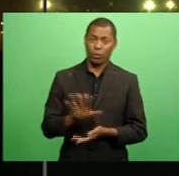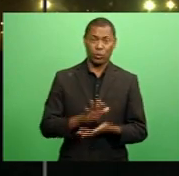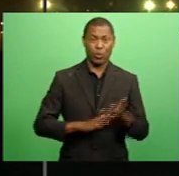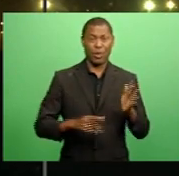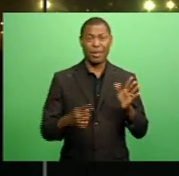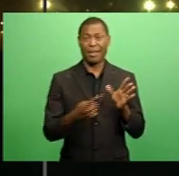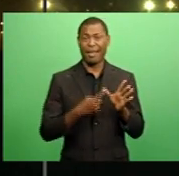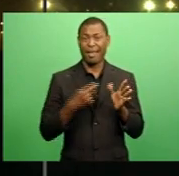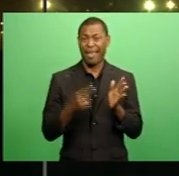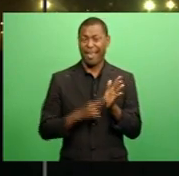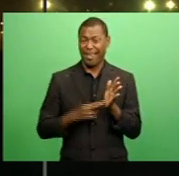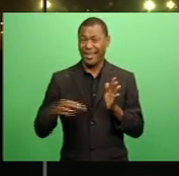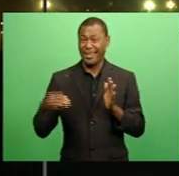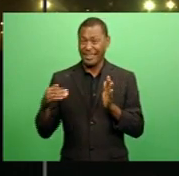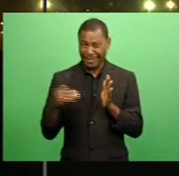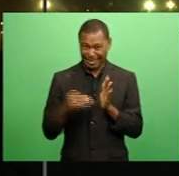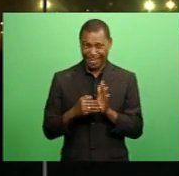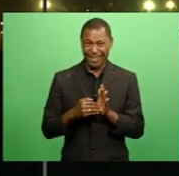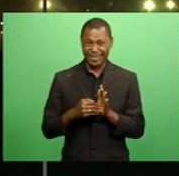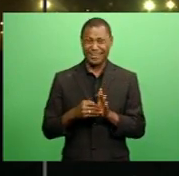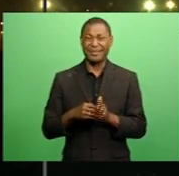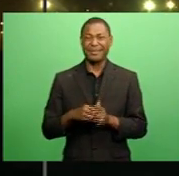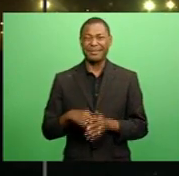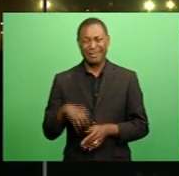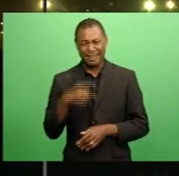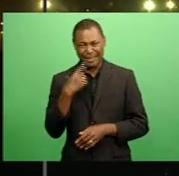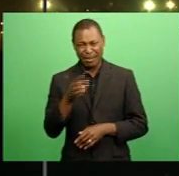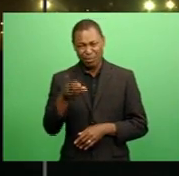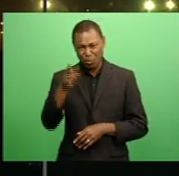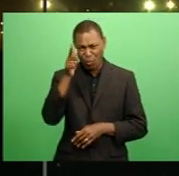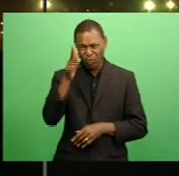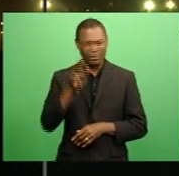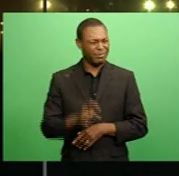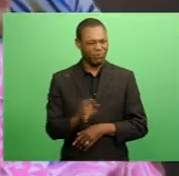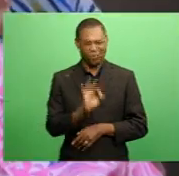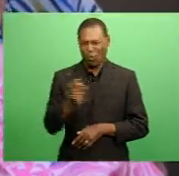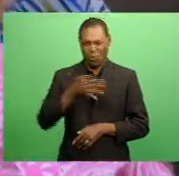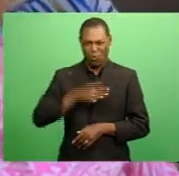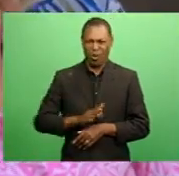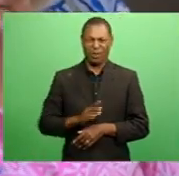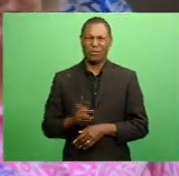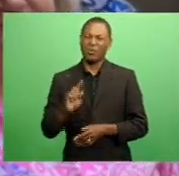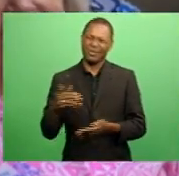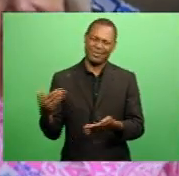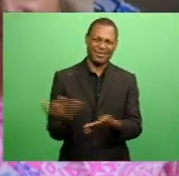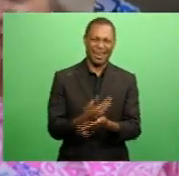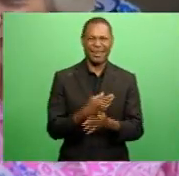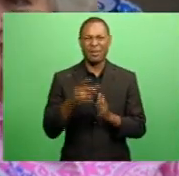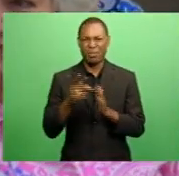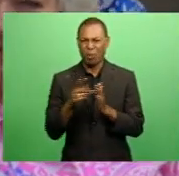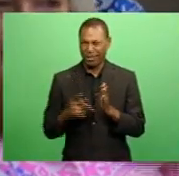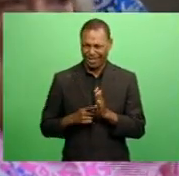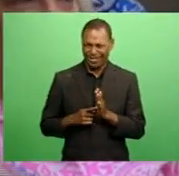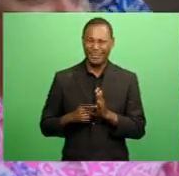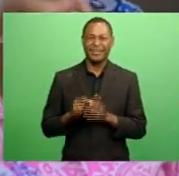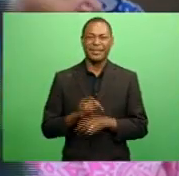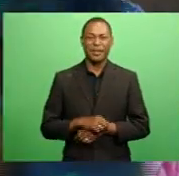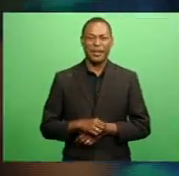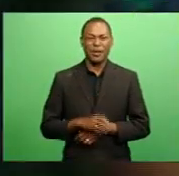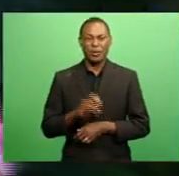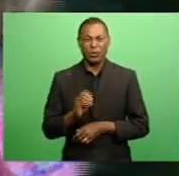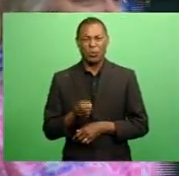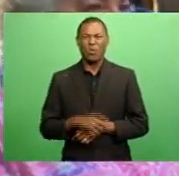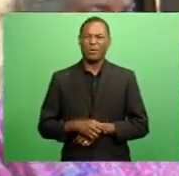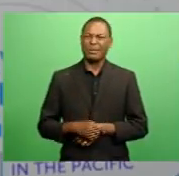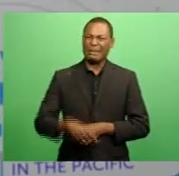has clarified he has no aspirations to enter politics. Minam says leaving ANZ Bank is not an easy decision, having spent